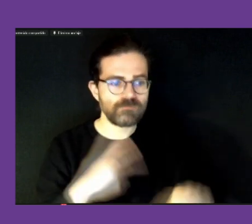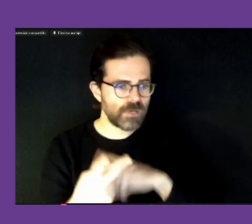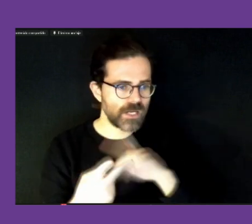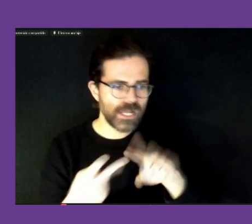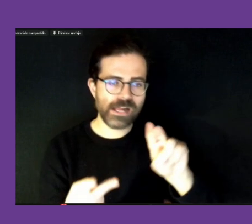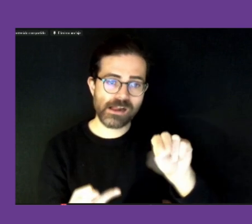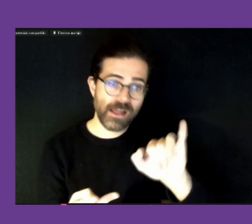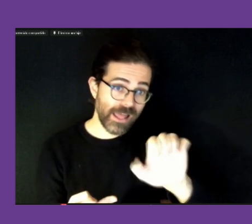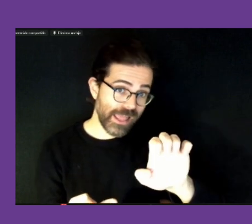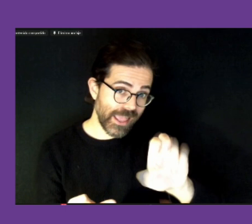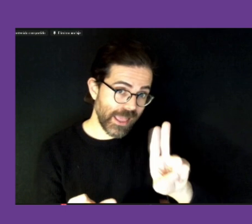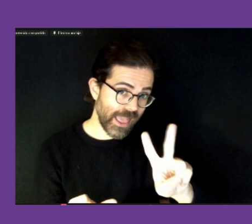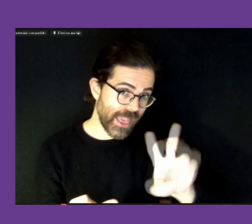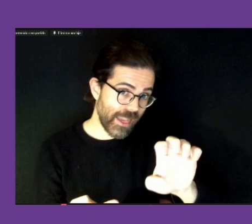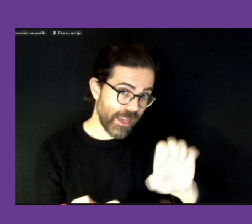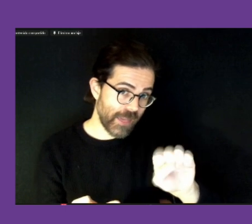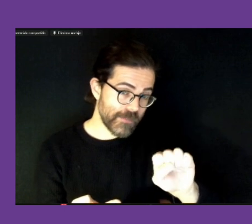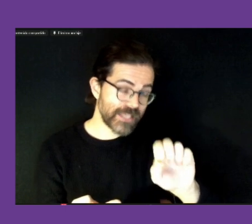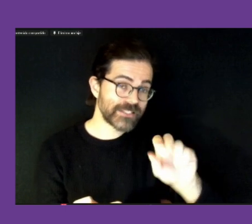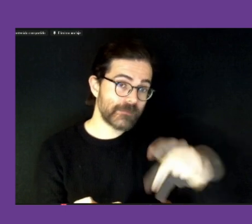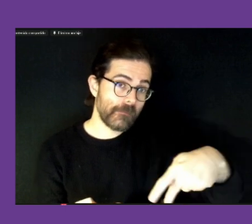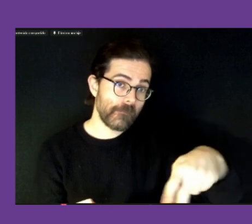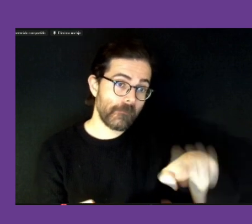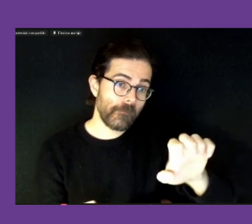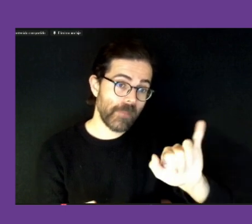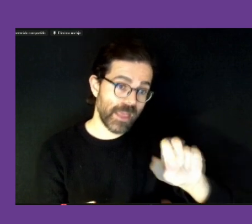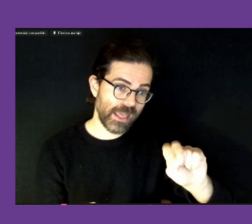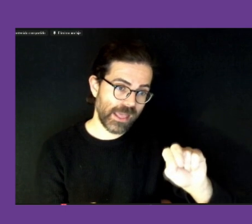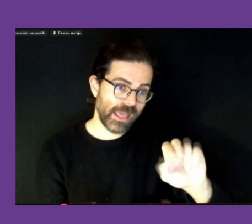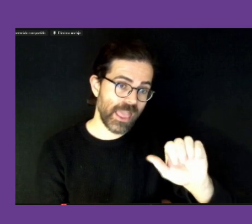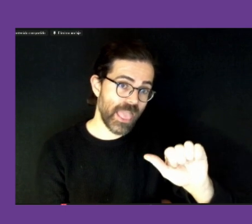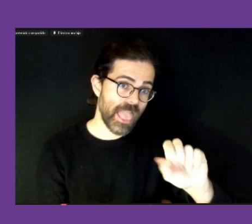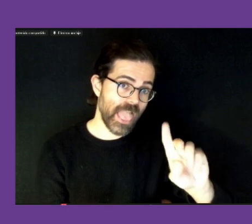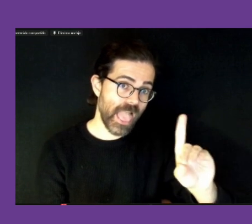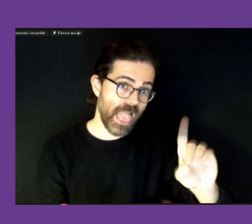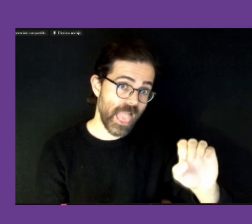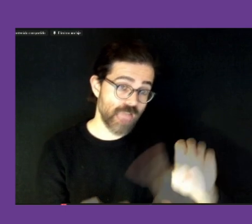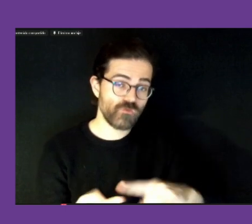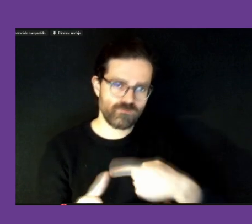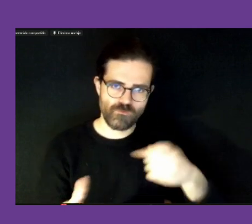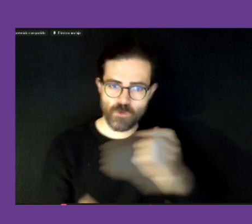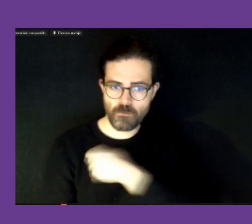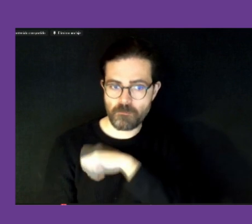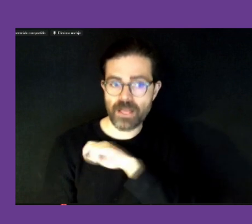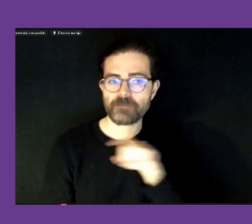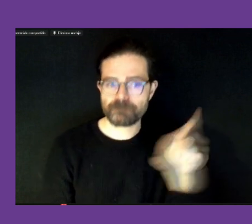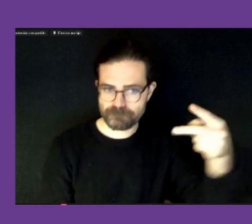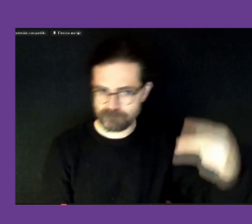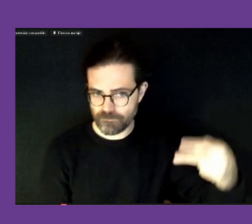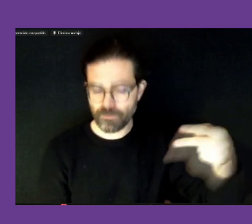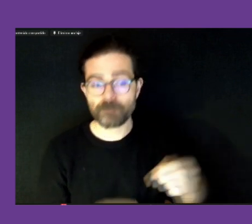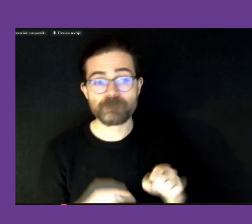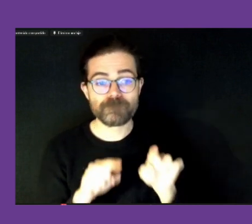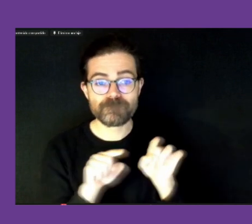of that working group. And the important thing is that any requirement given in a